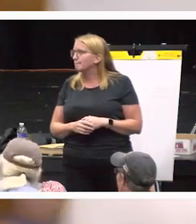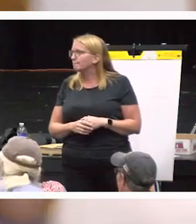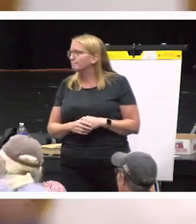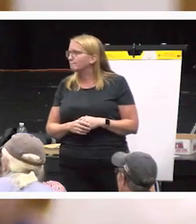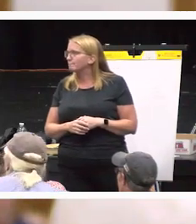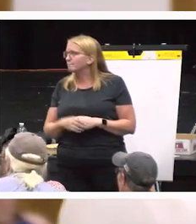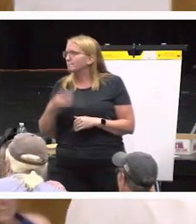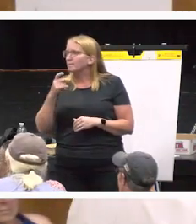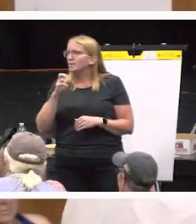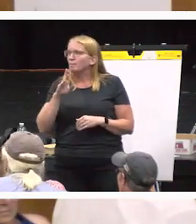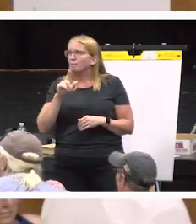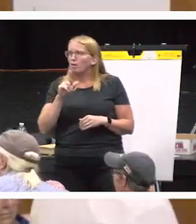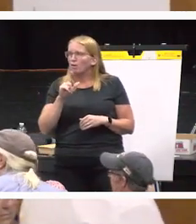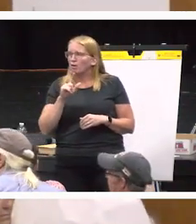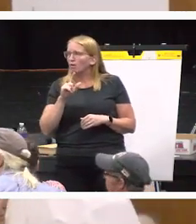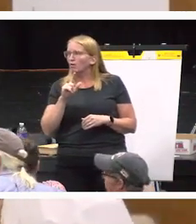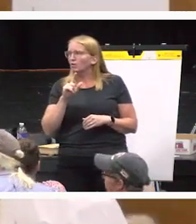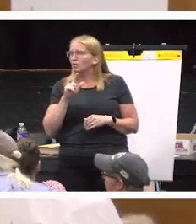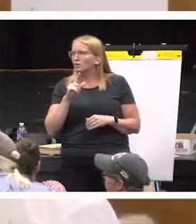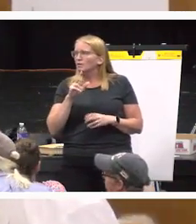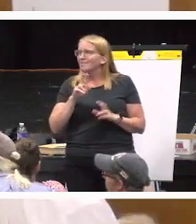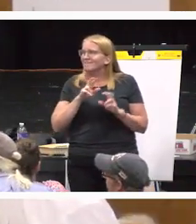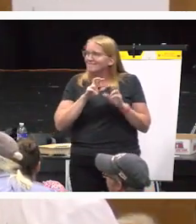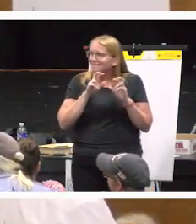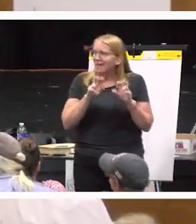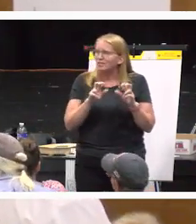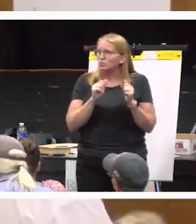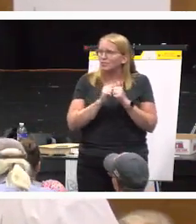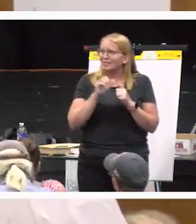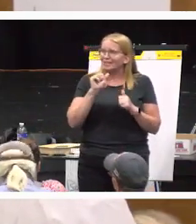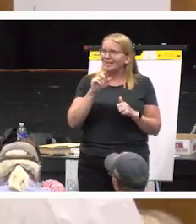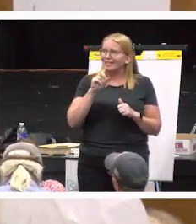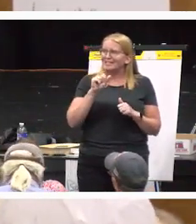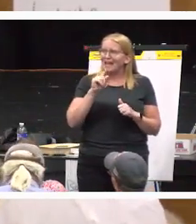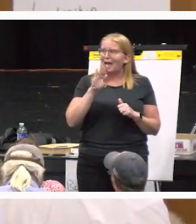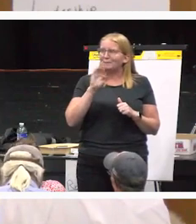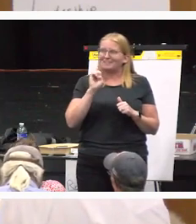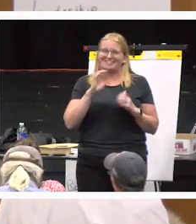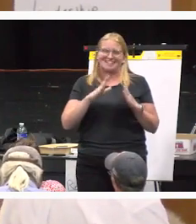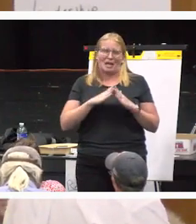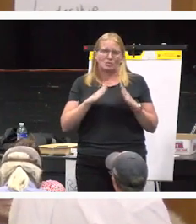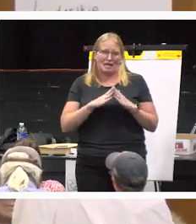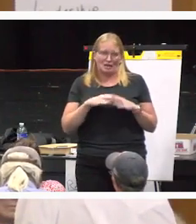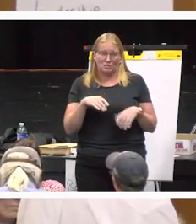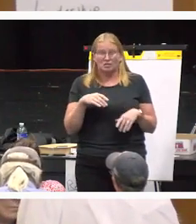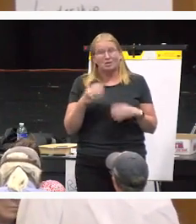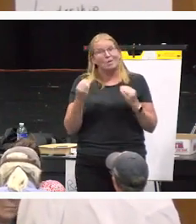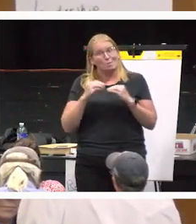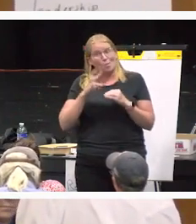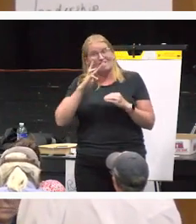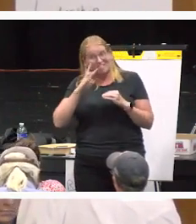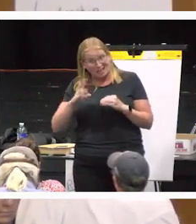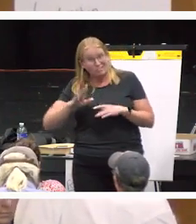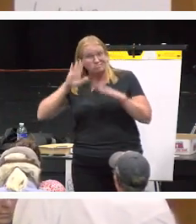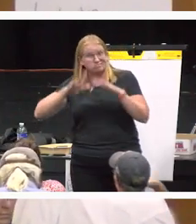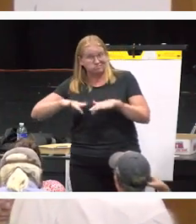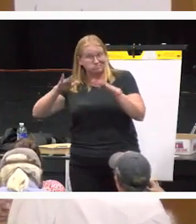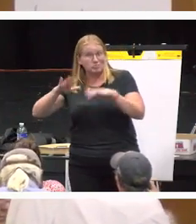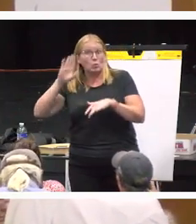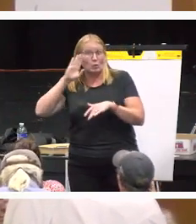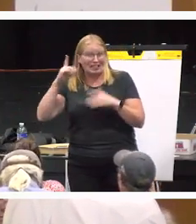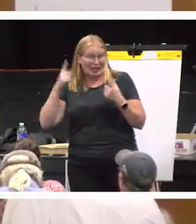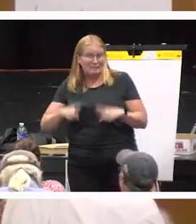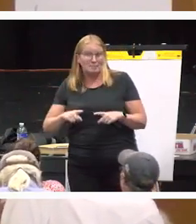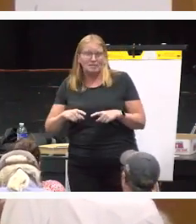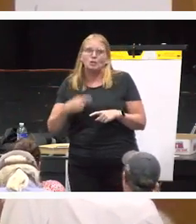I'm Paul Carnahan. Invest in an adaptive downtown. With more floods likely in the downtown floodplain, Montpelier should